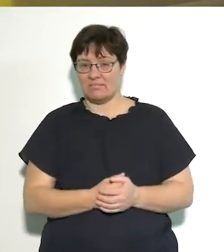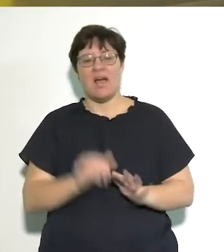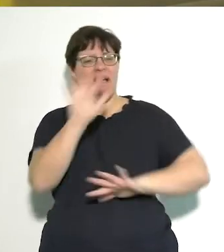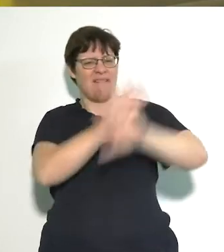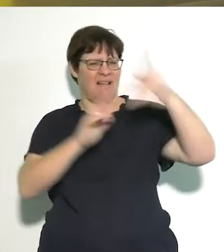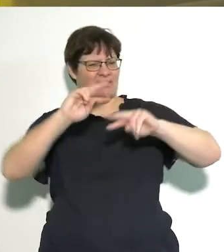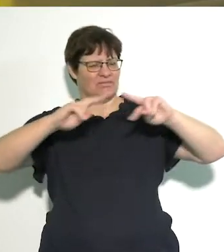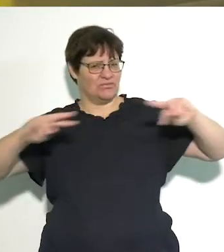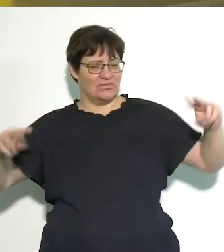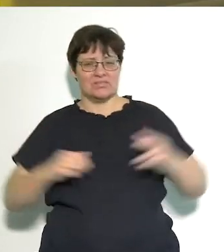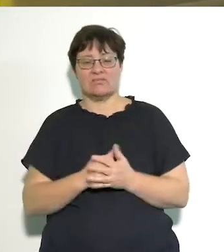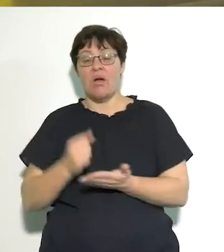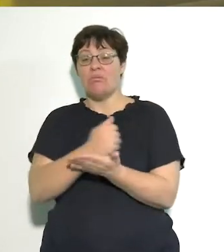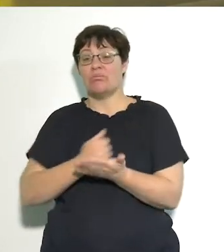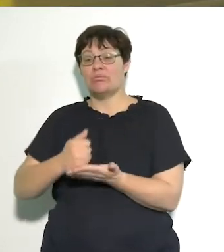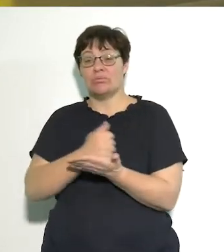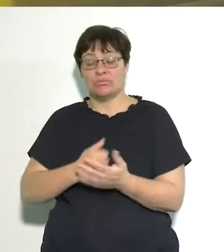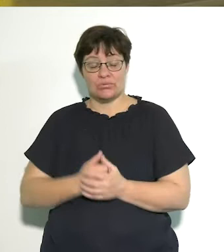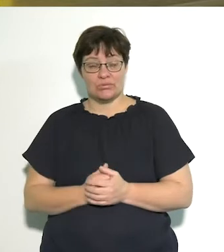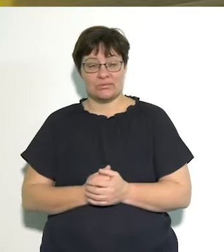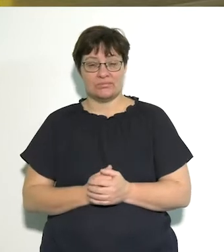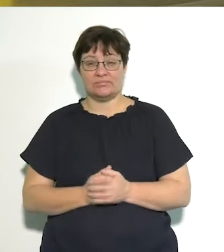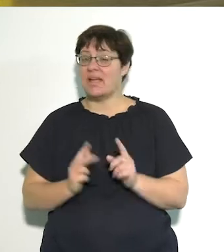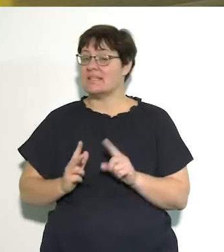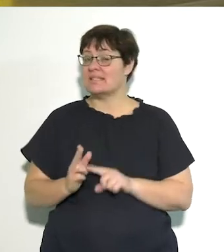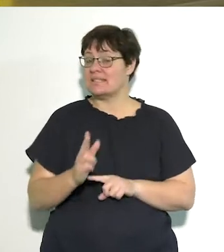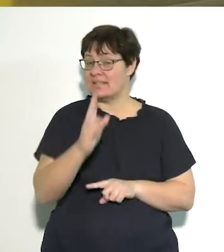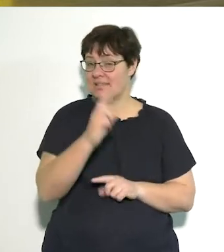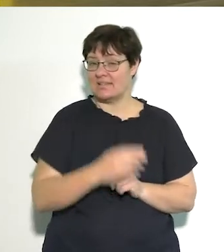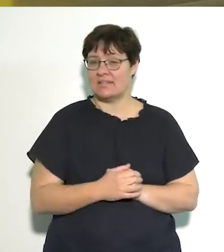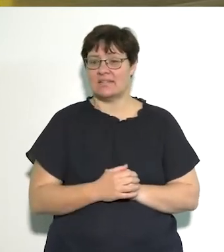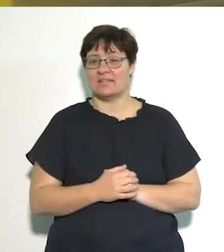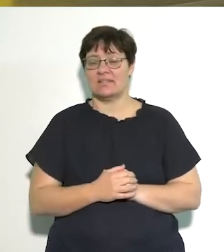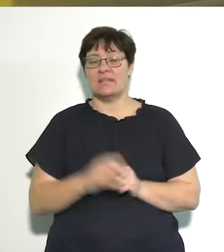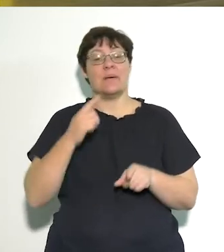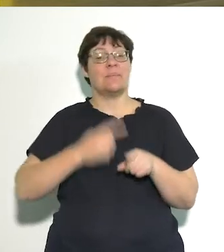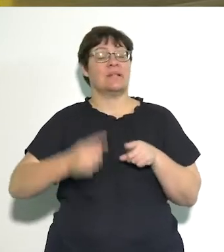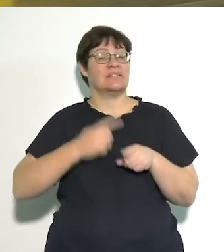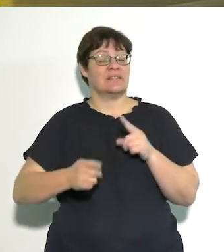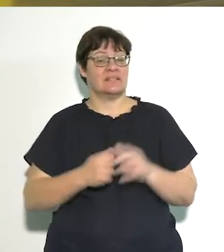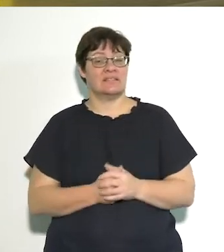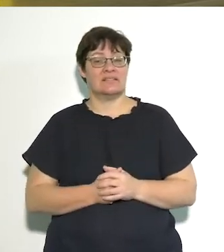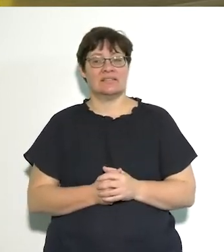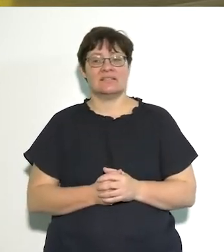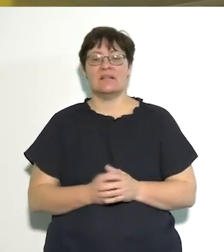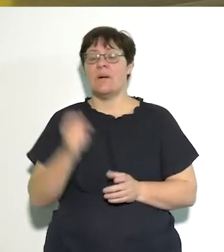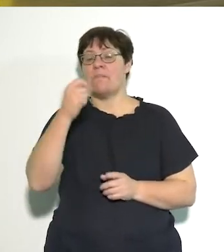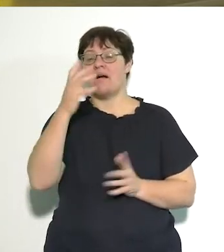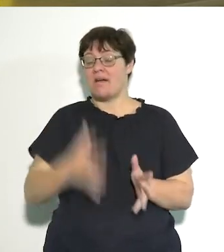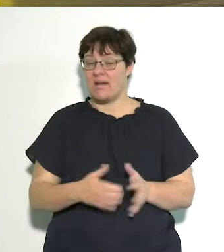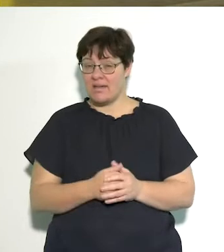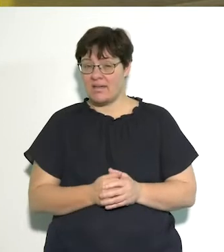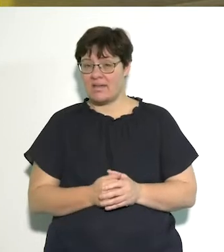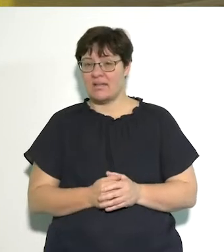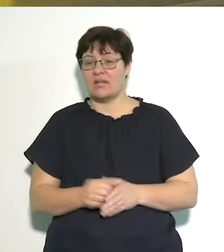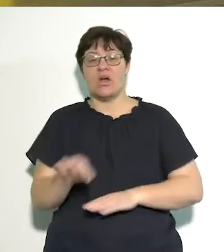I've got some different colored paper, glue, your scissors, a pencil, a marker